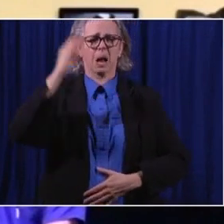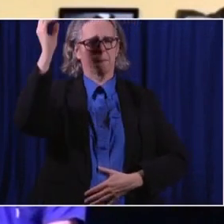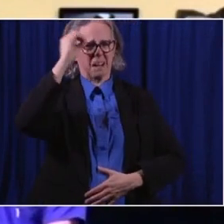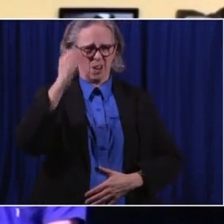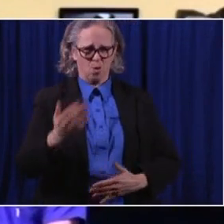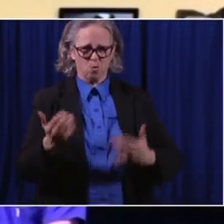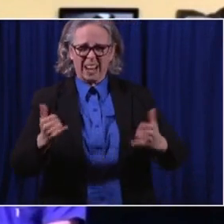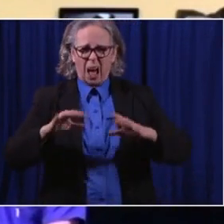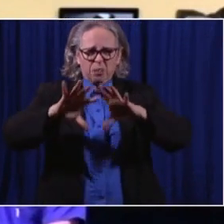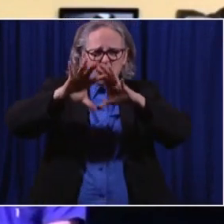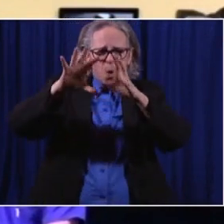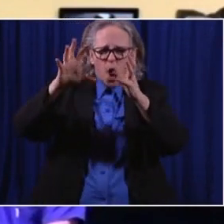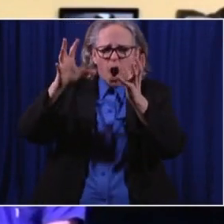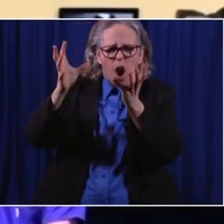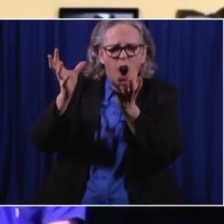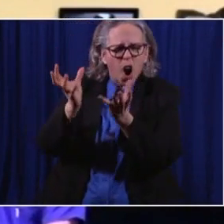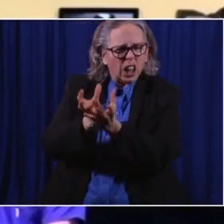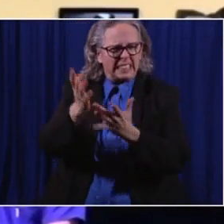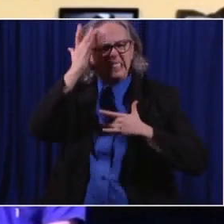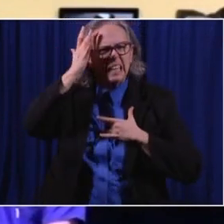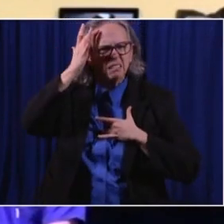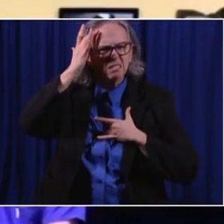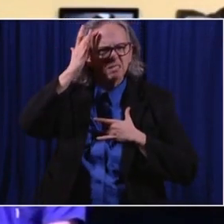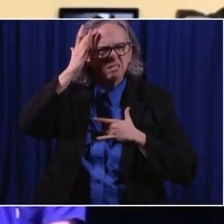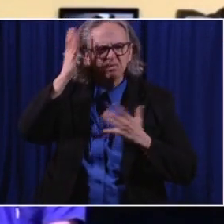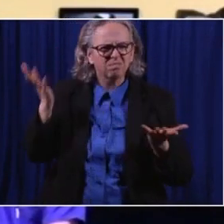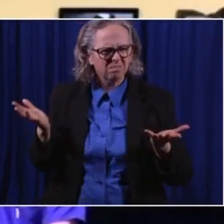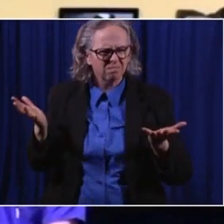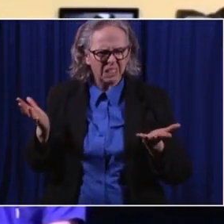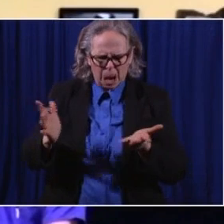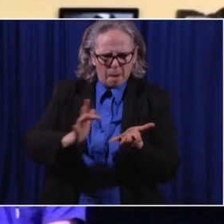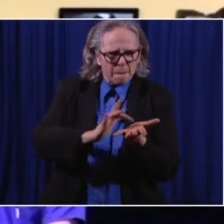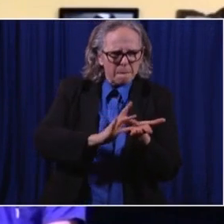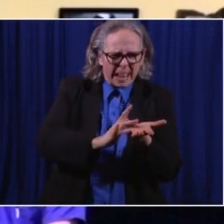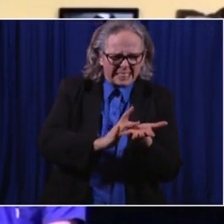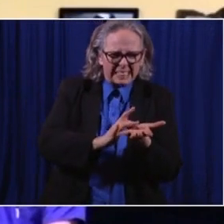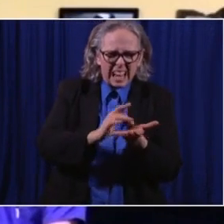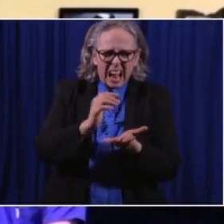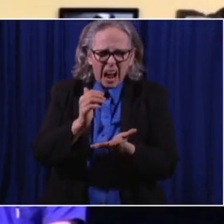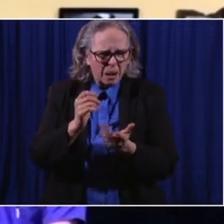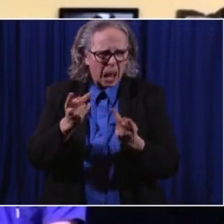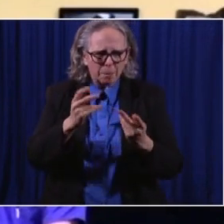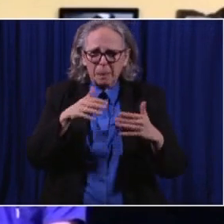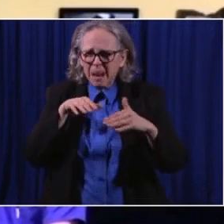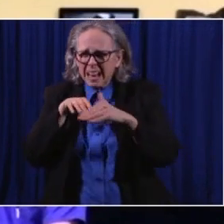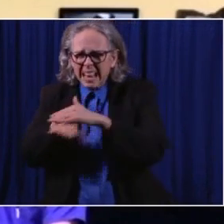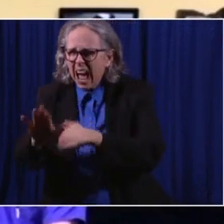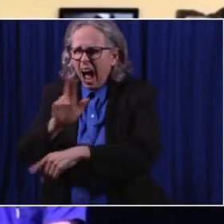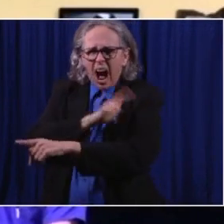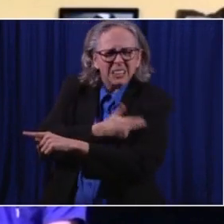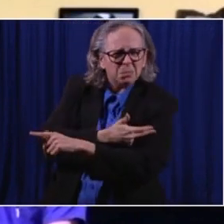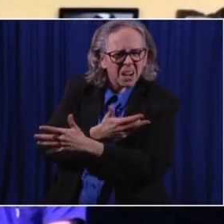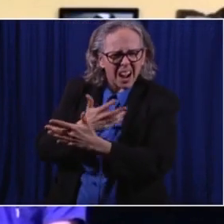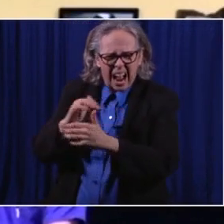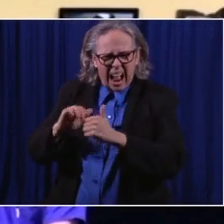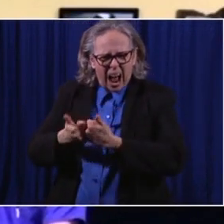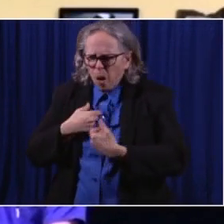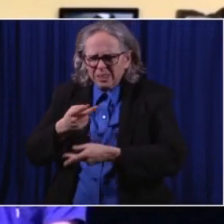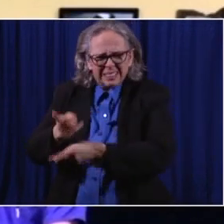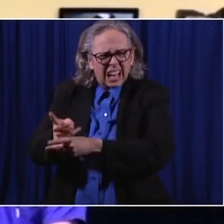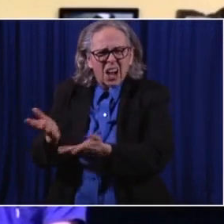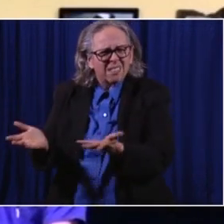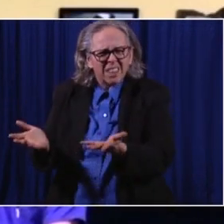that we prescribe to patients when they come in the hospital and they're already sick, we're grasping at straws with those treatments. They're not shown to change the outcomes for our